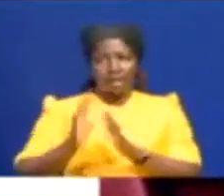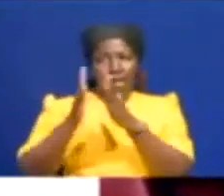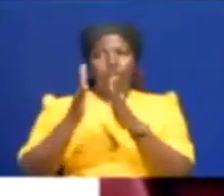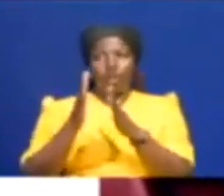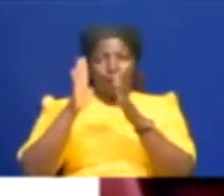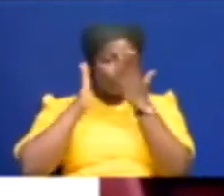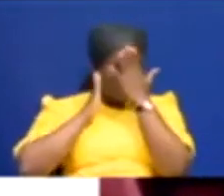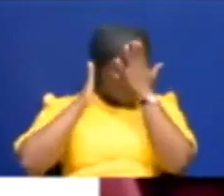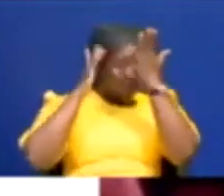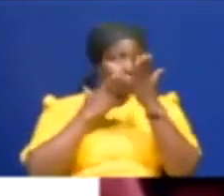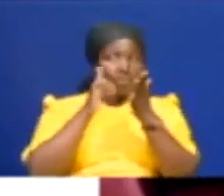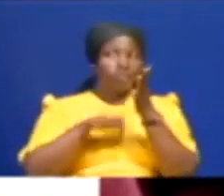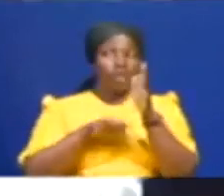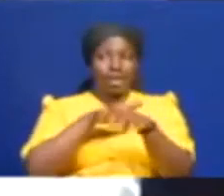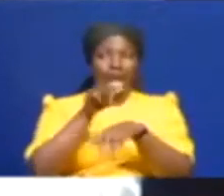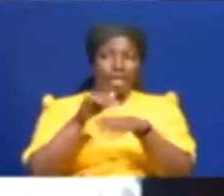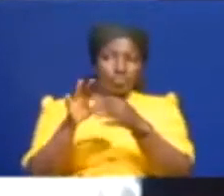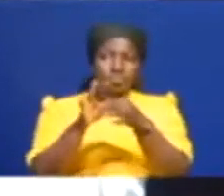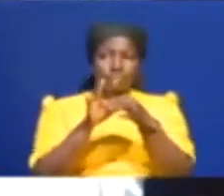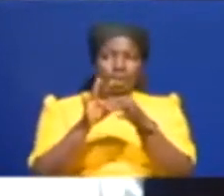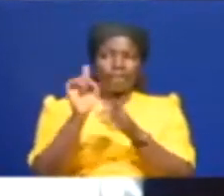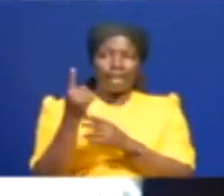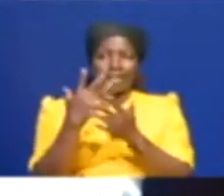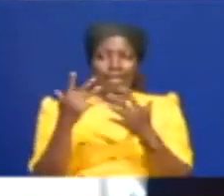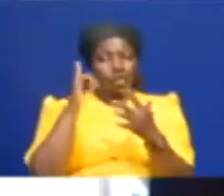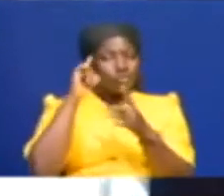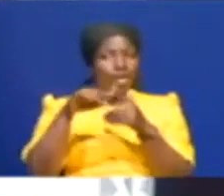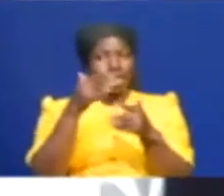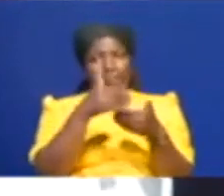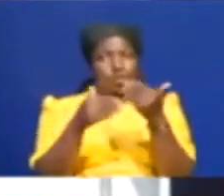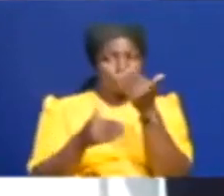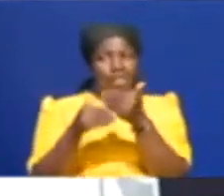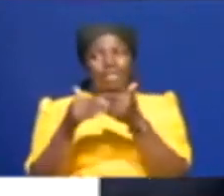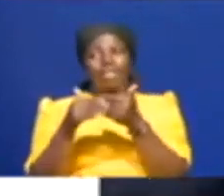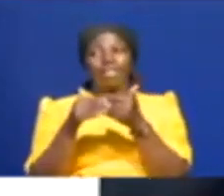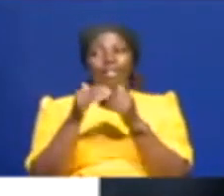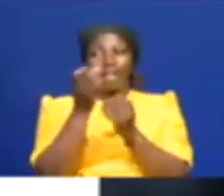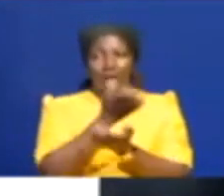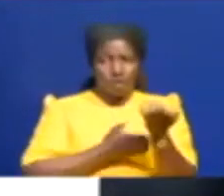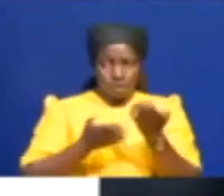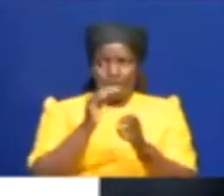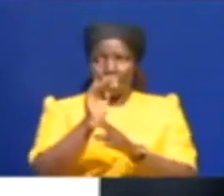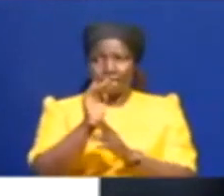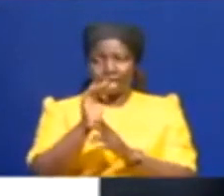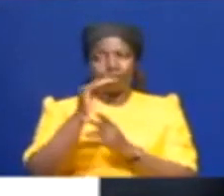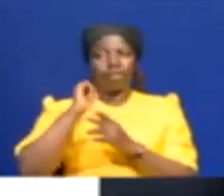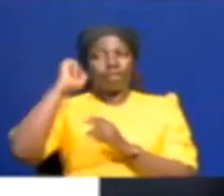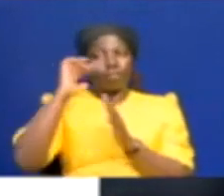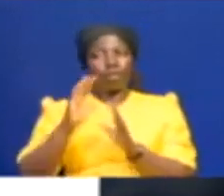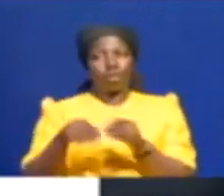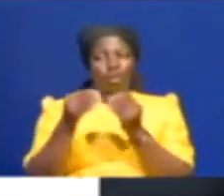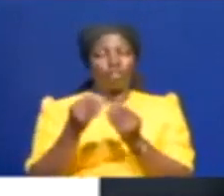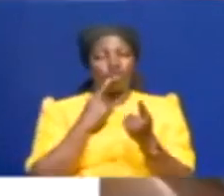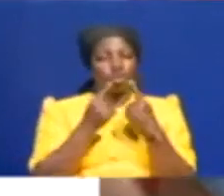will be the first facet towards rebuilding the ailing economy. He reached out to politicians to give the bipartisan talks a chance